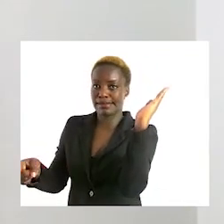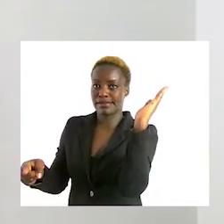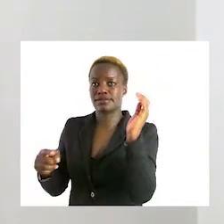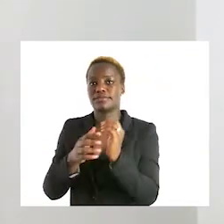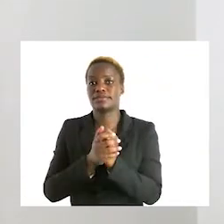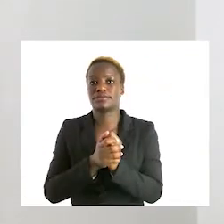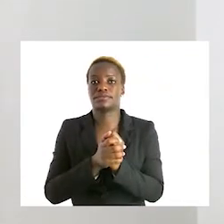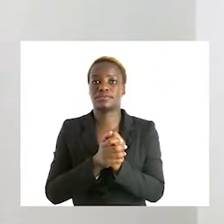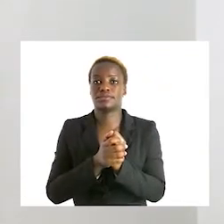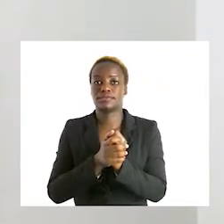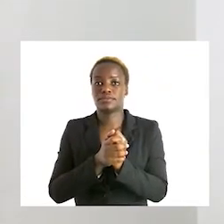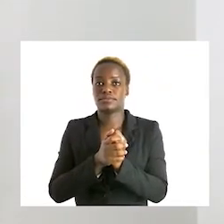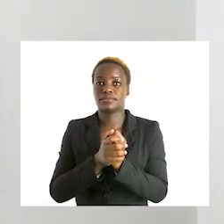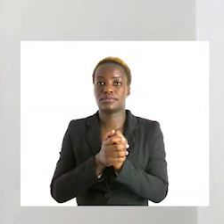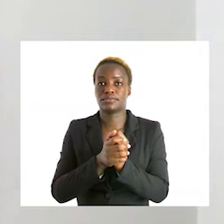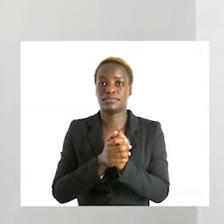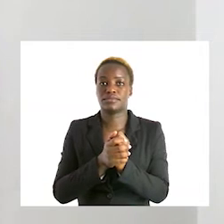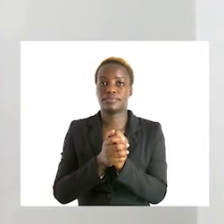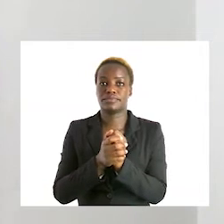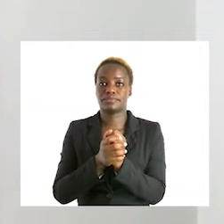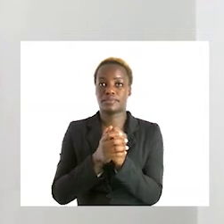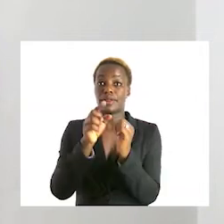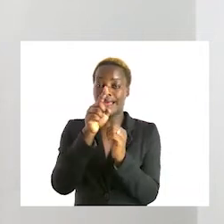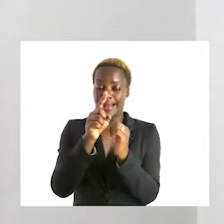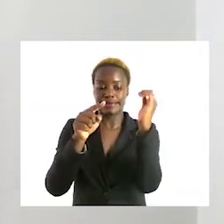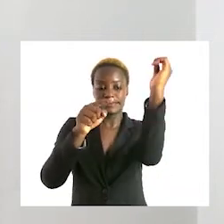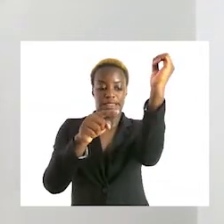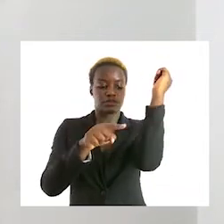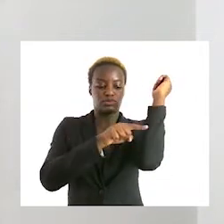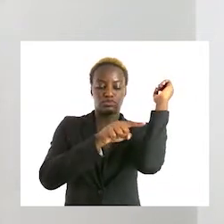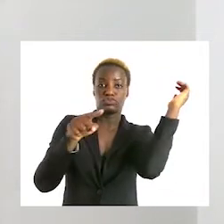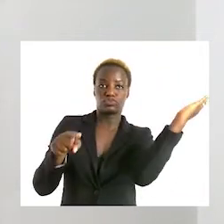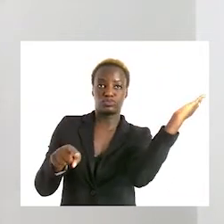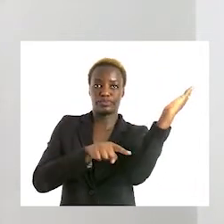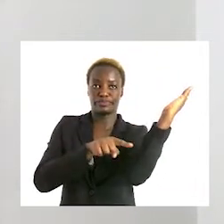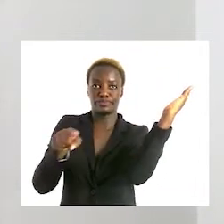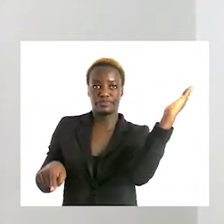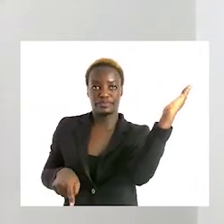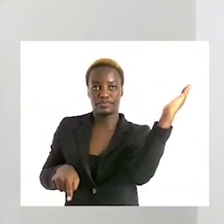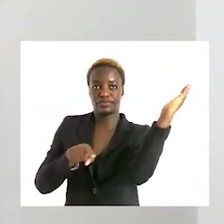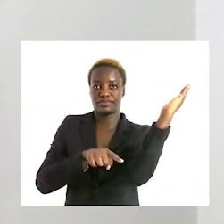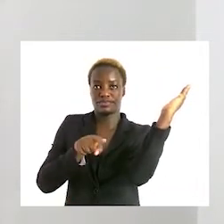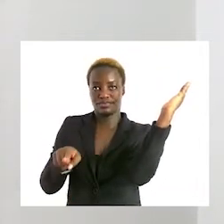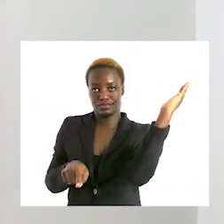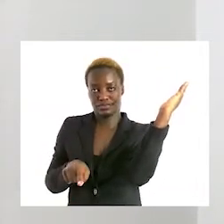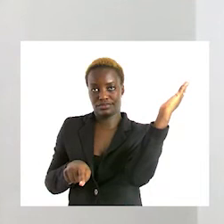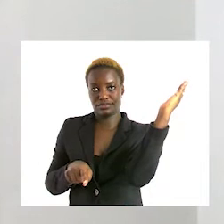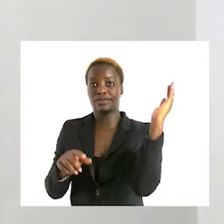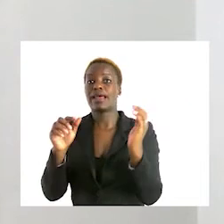the opening inside of the two lines is called the angles, all right? And the corner here is outside.